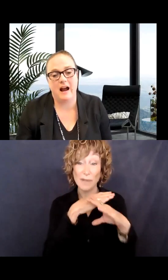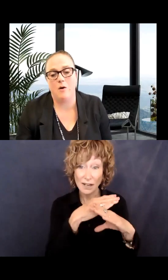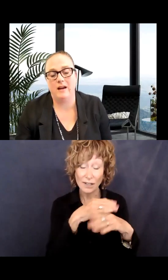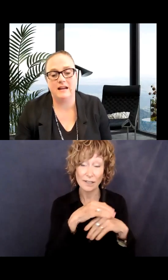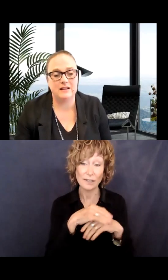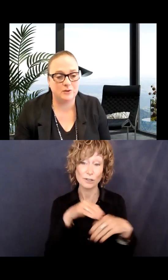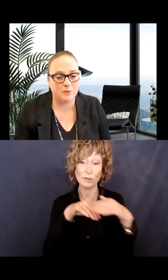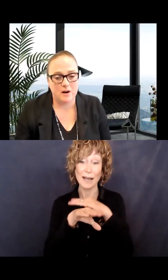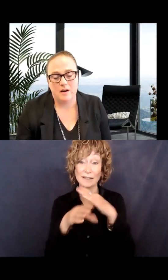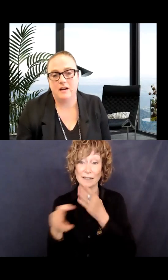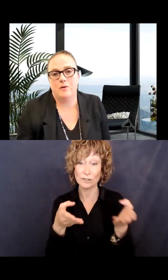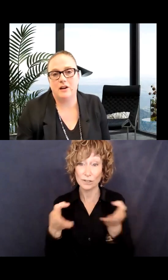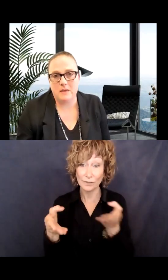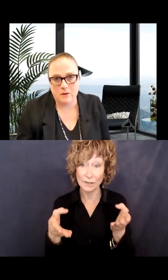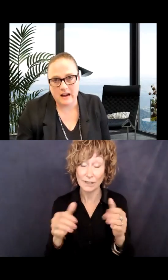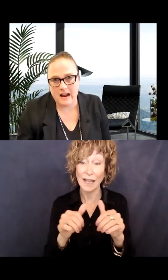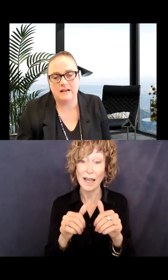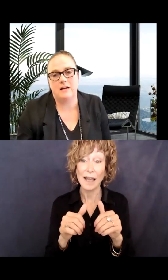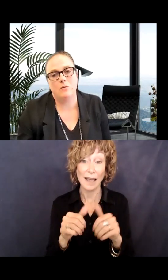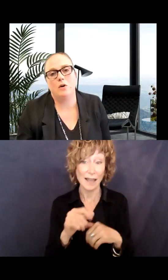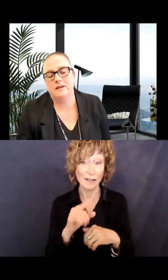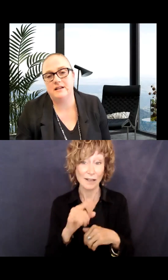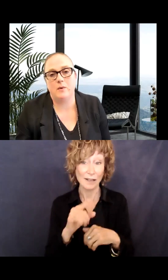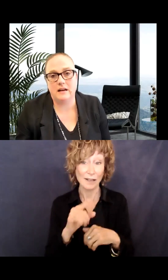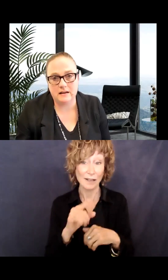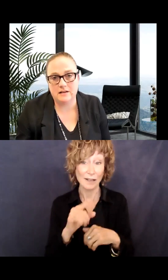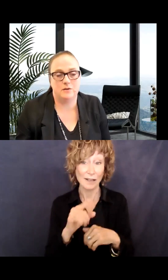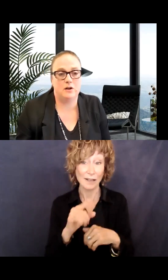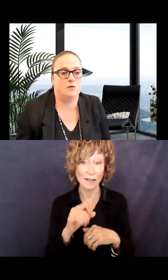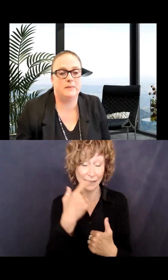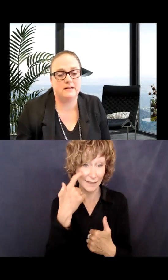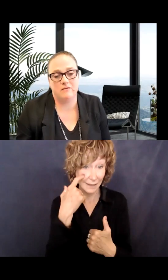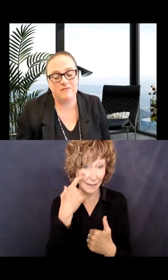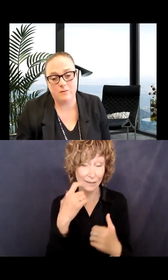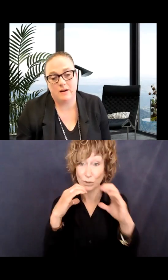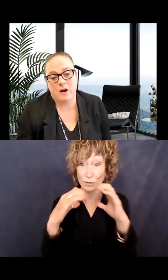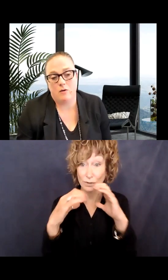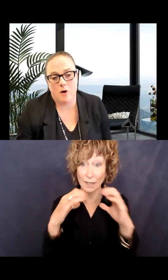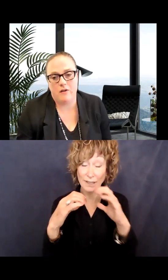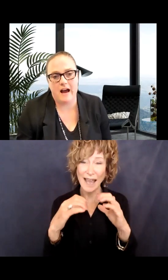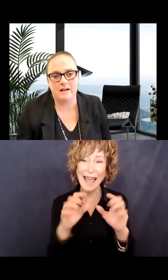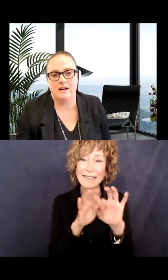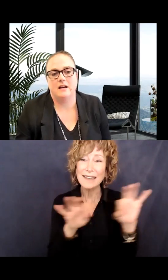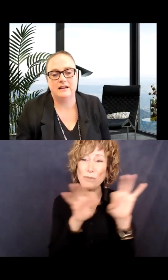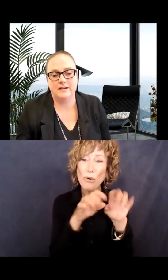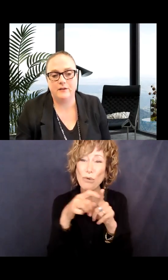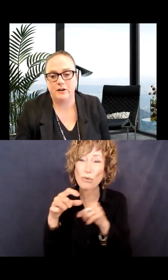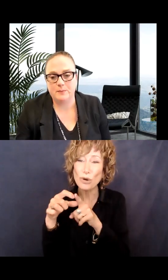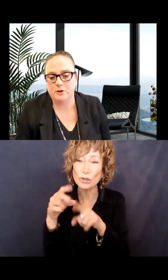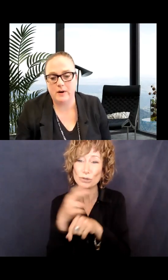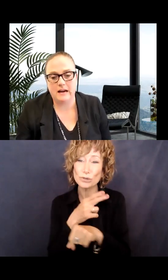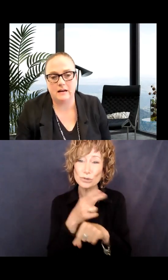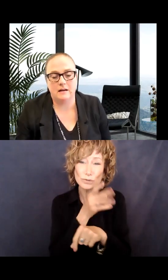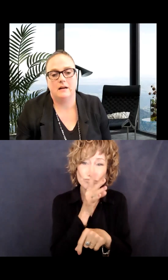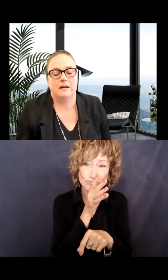and really how we need to, communicate and the words that we need to use, because we all know that